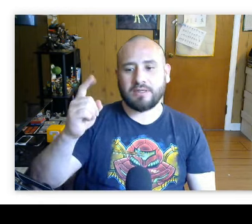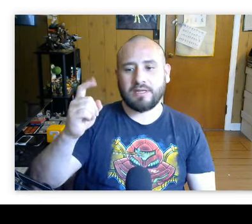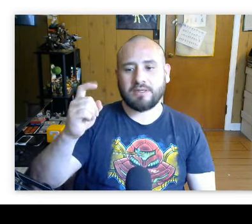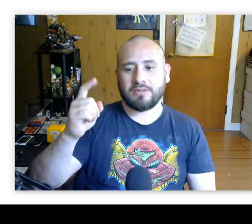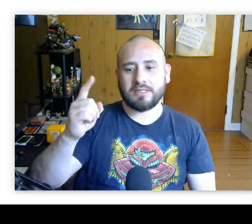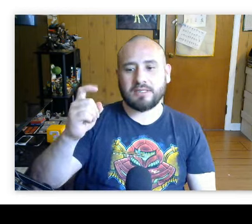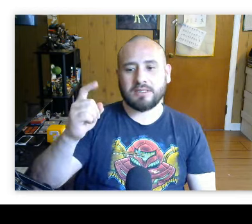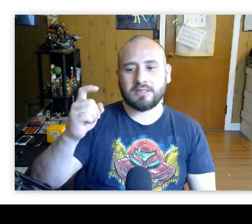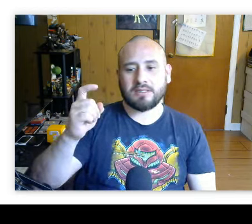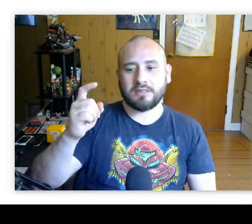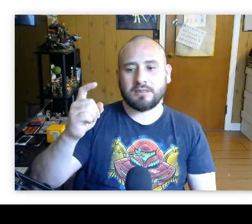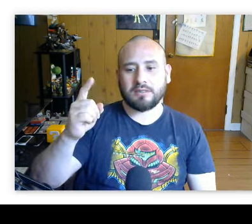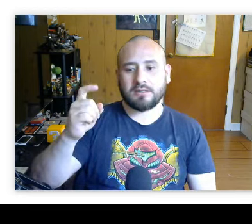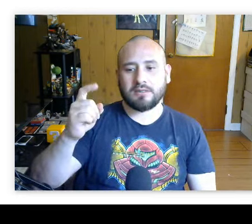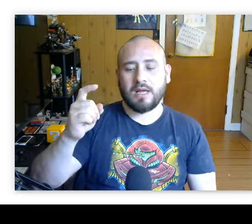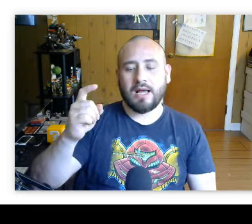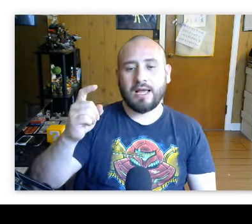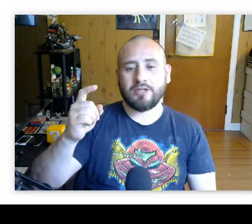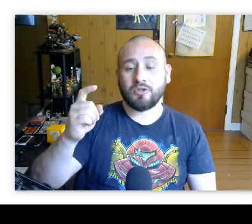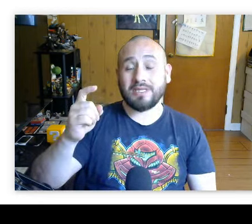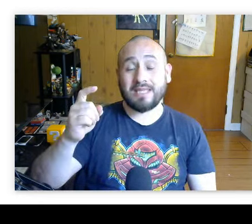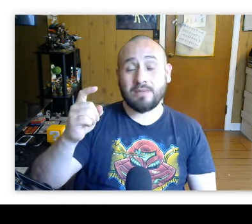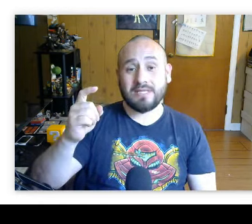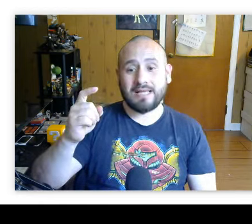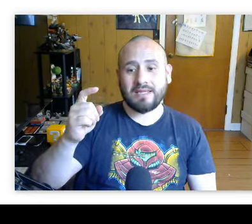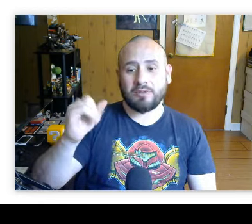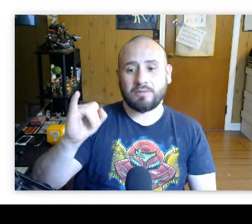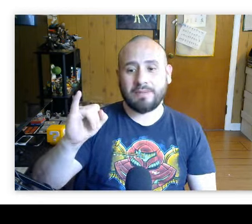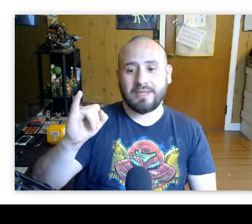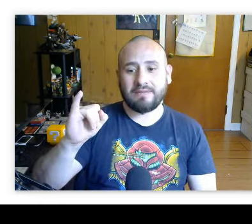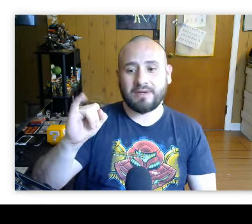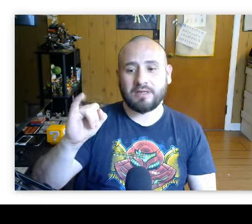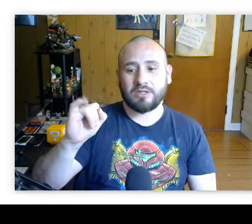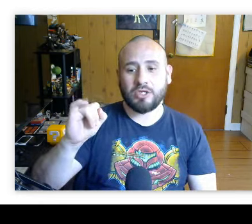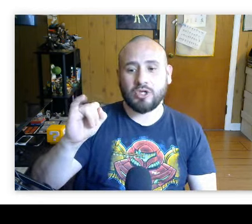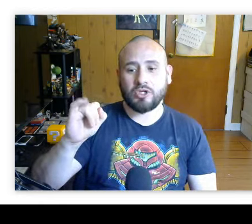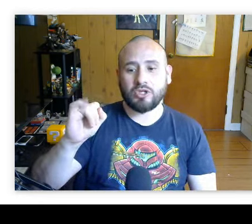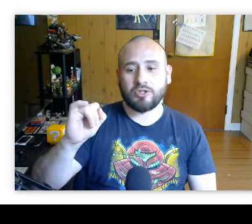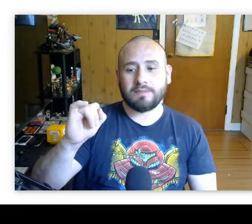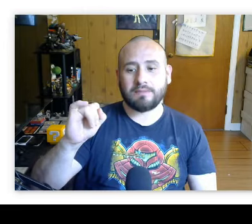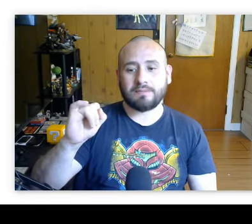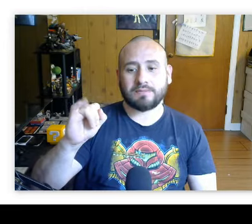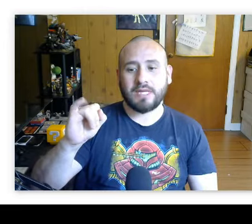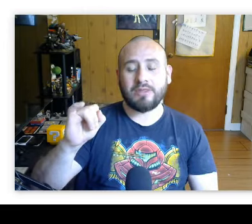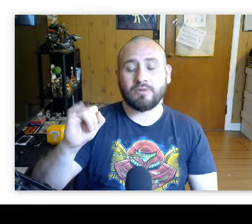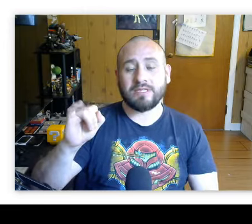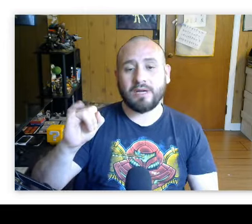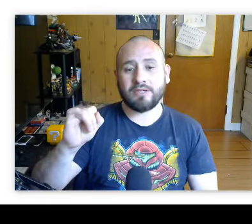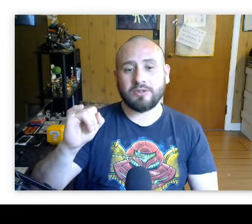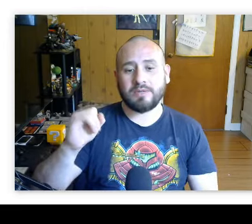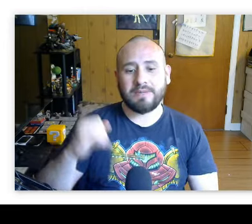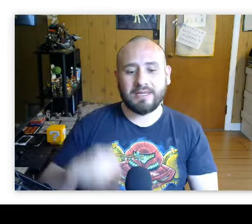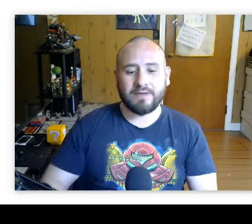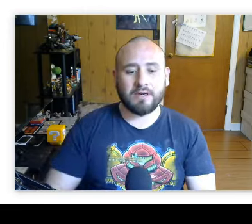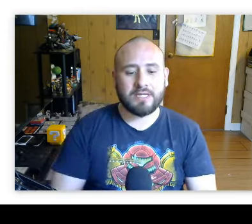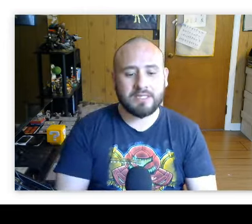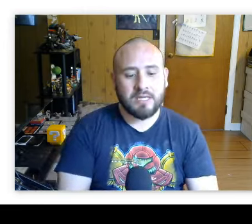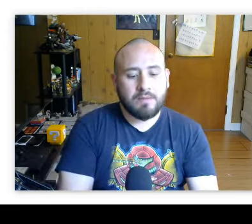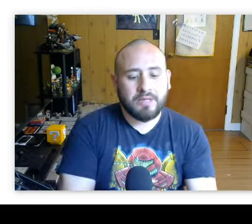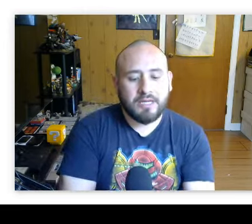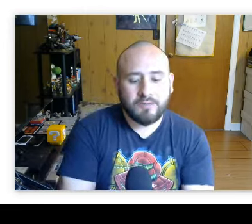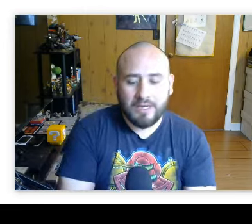finger and do this. I do the same exact thing, but with my pinky finger. Shrimp. And the reason why I do it with my pinky finger